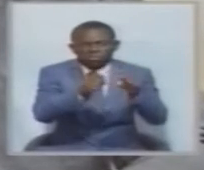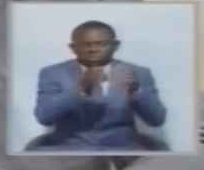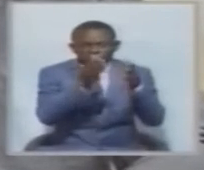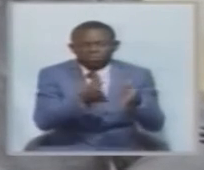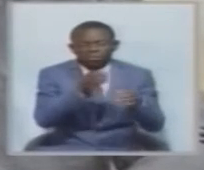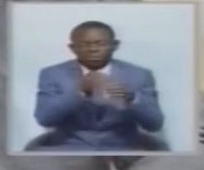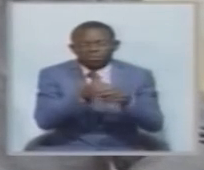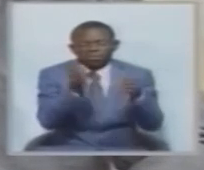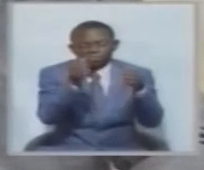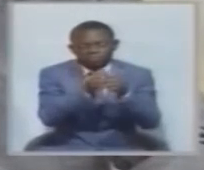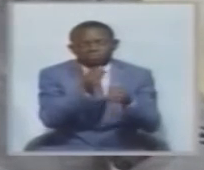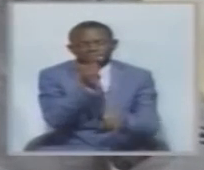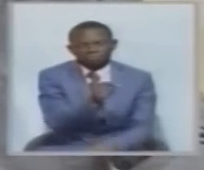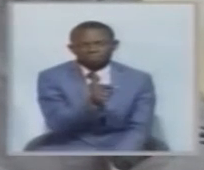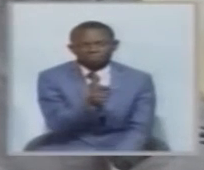this particular